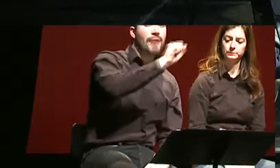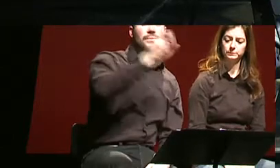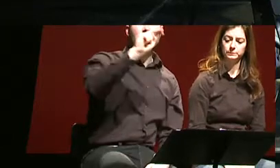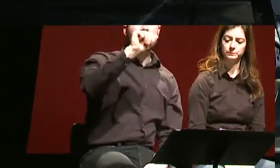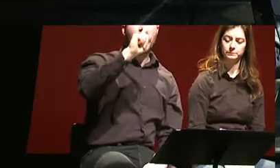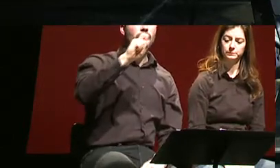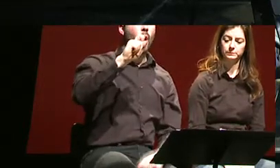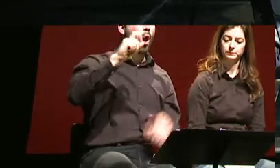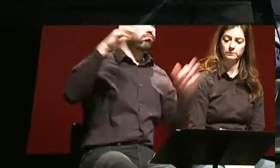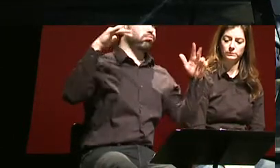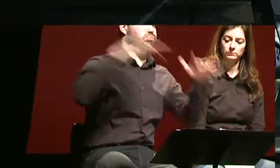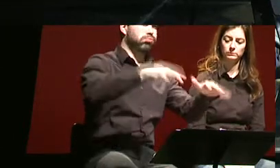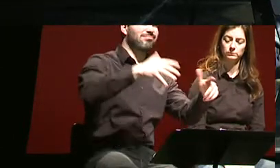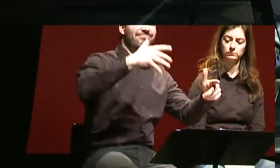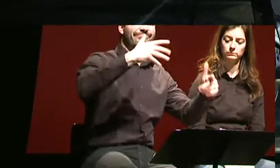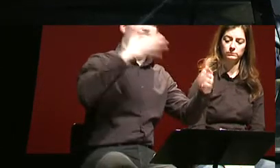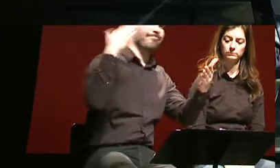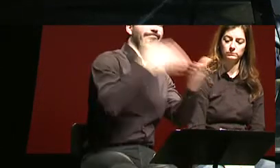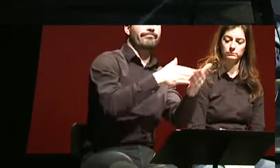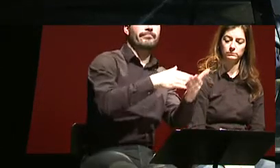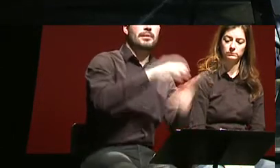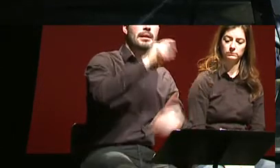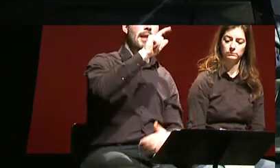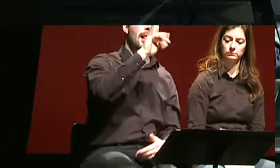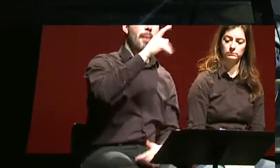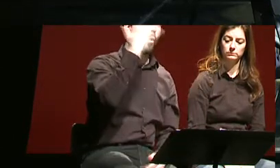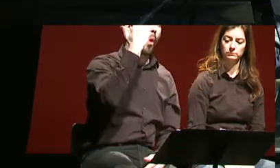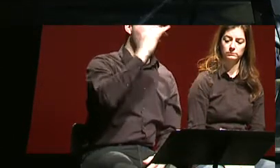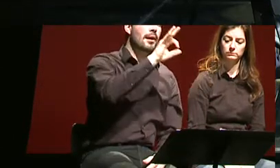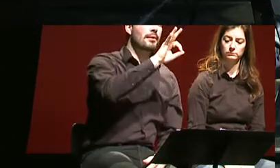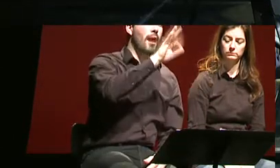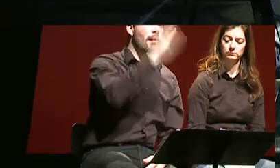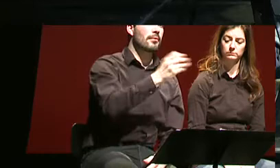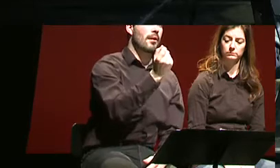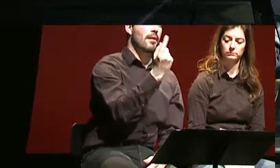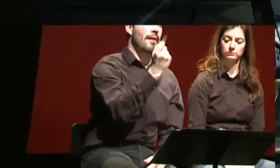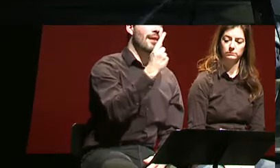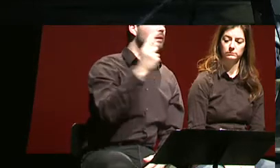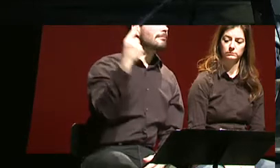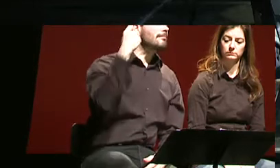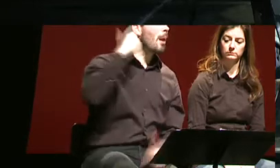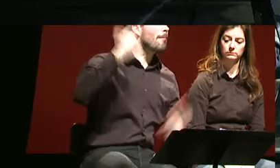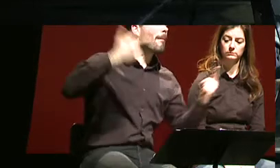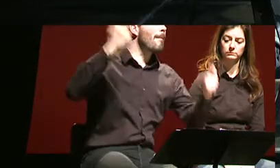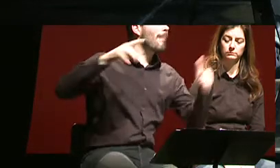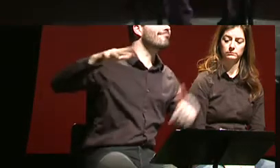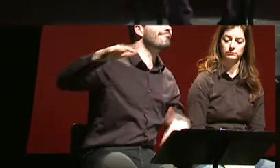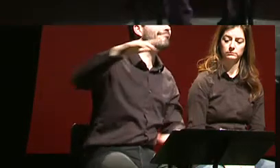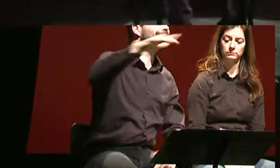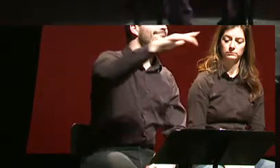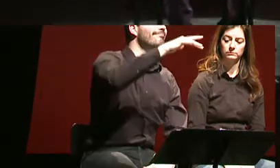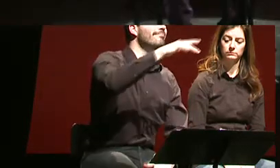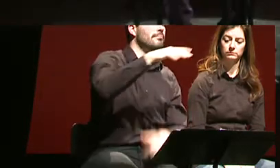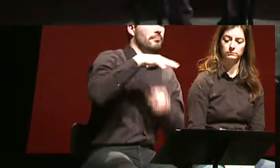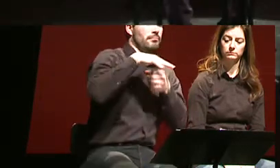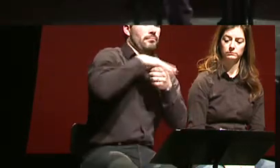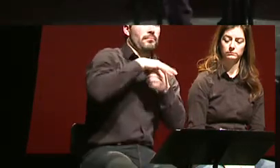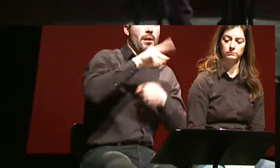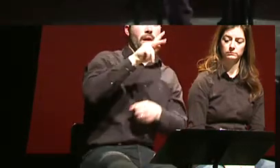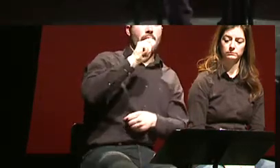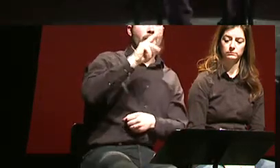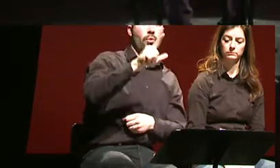Taliban in response to 9/11. I hear gunfire near and far. It is not safe in